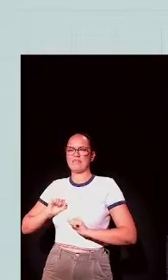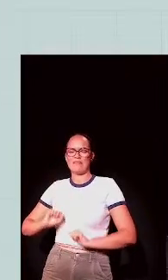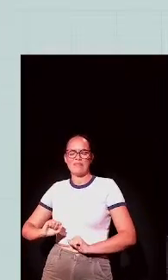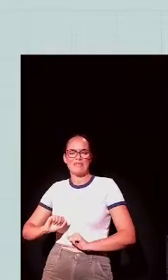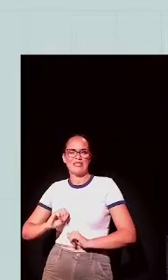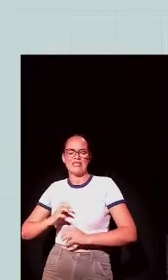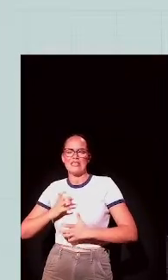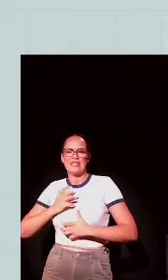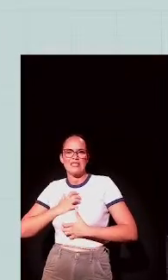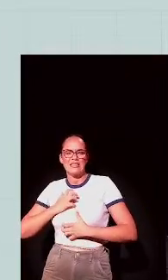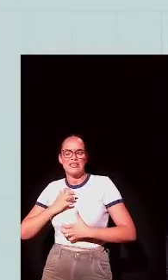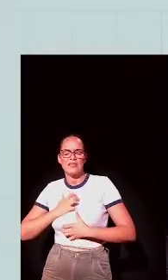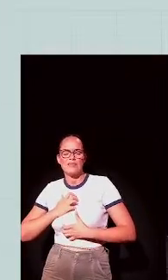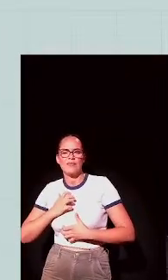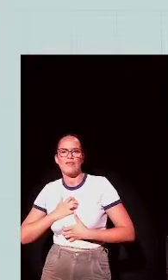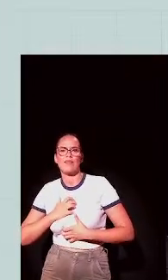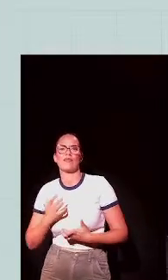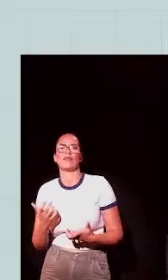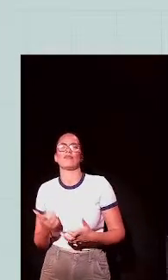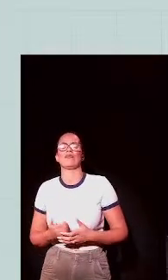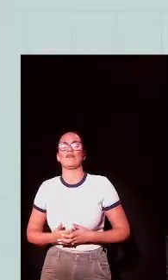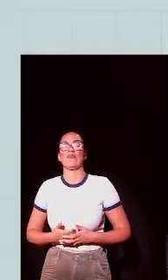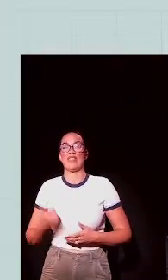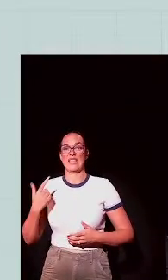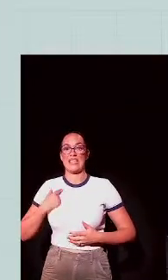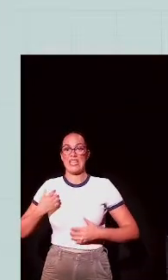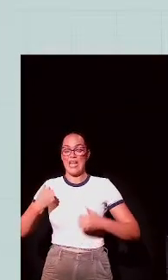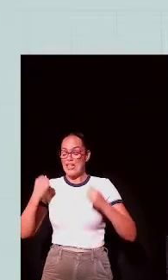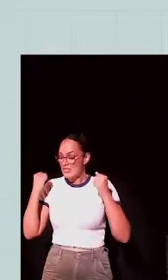change. I'm still